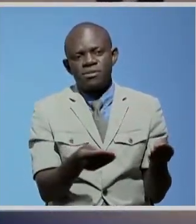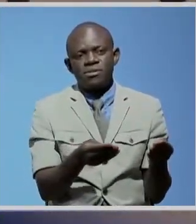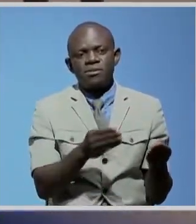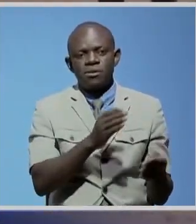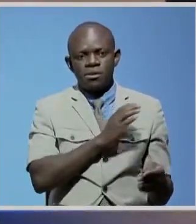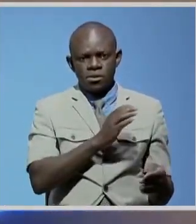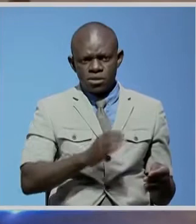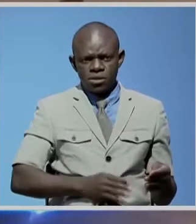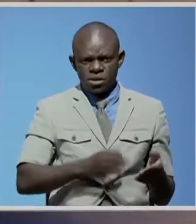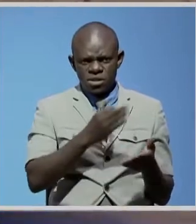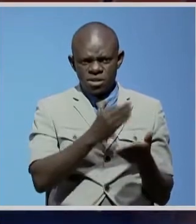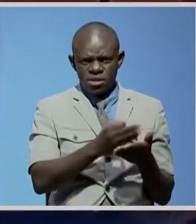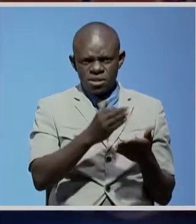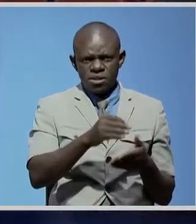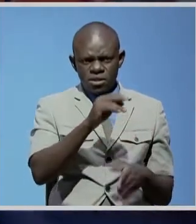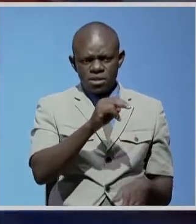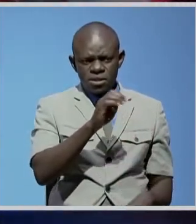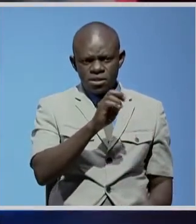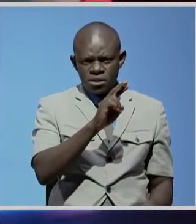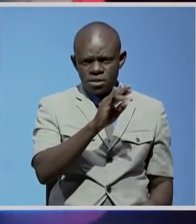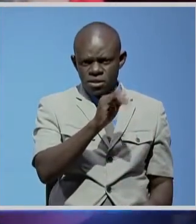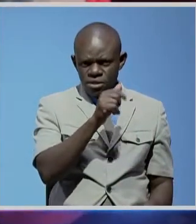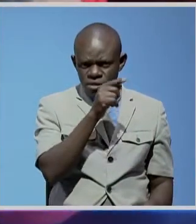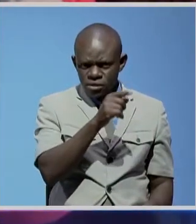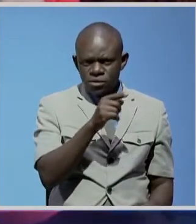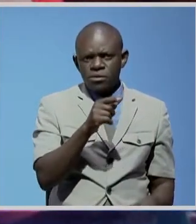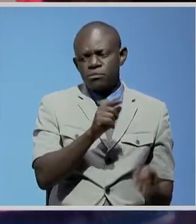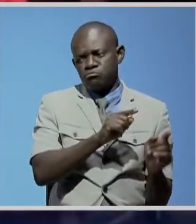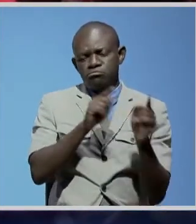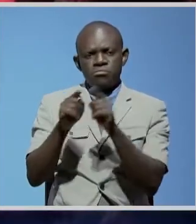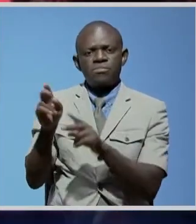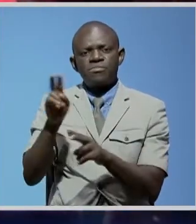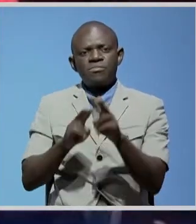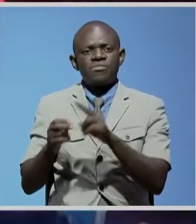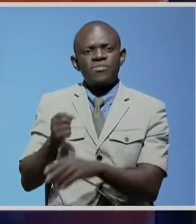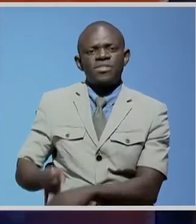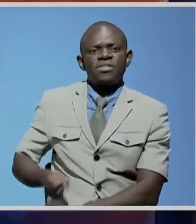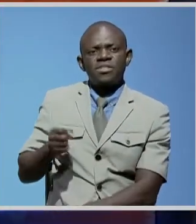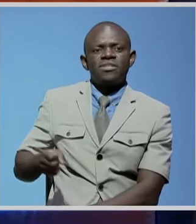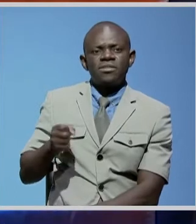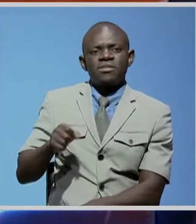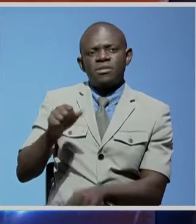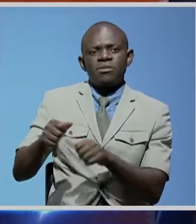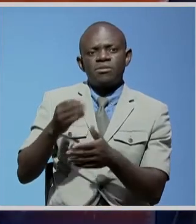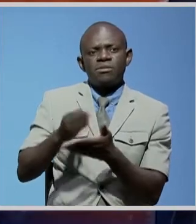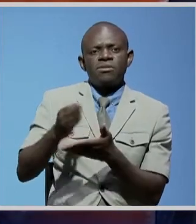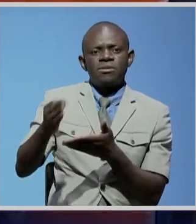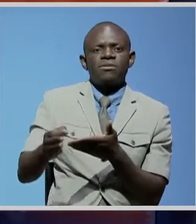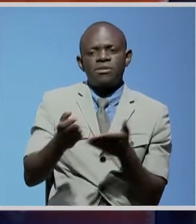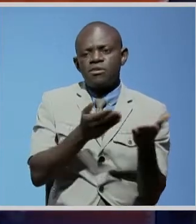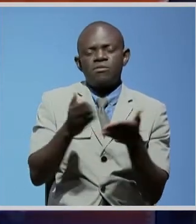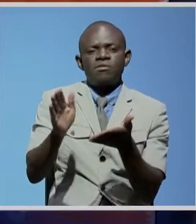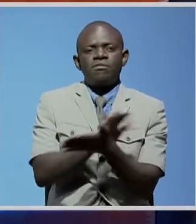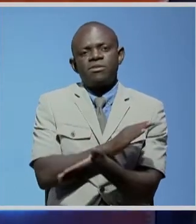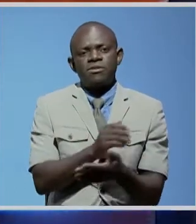his institution has done on the delivery of inputs during a courtesy call paid on the traditional leader. Tunataka